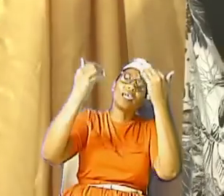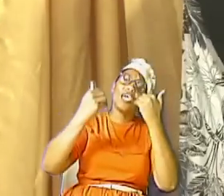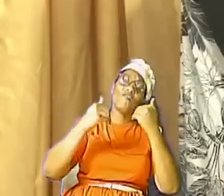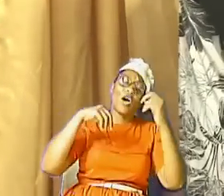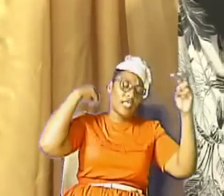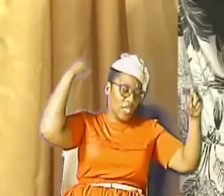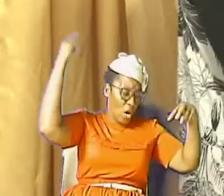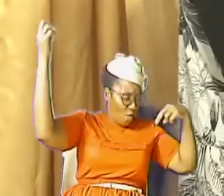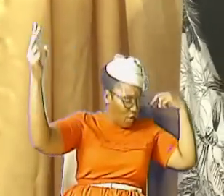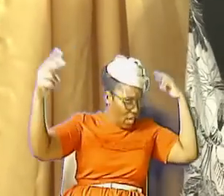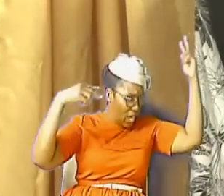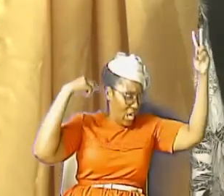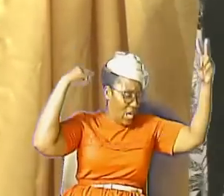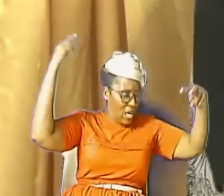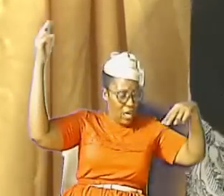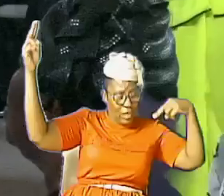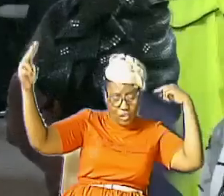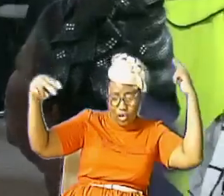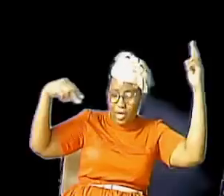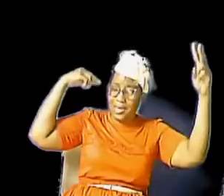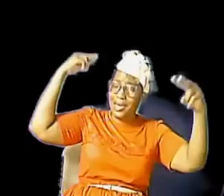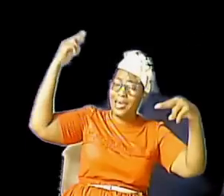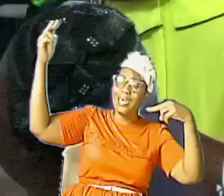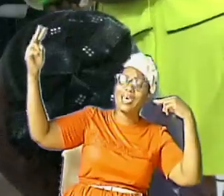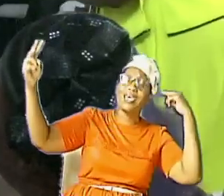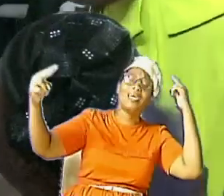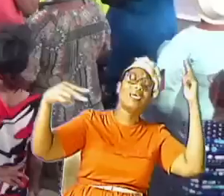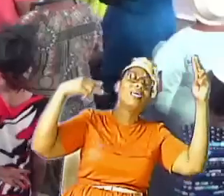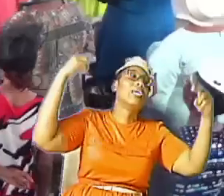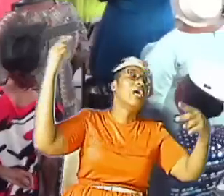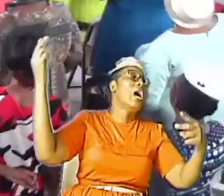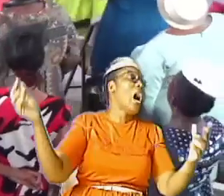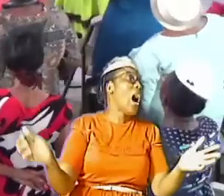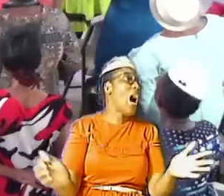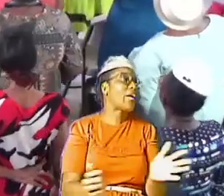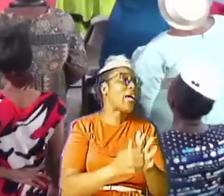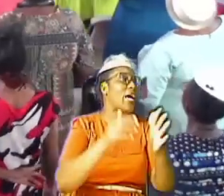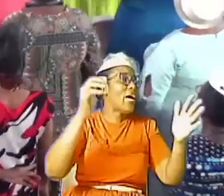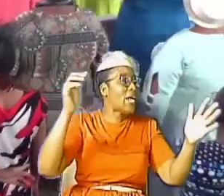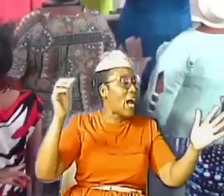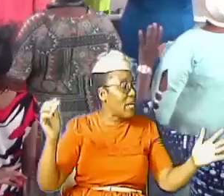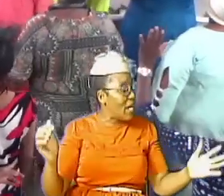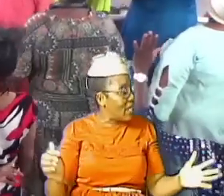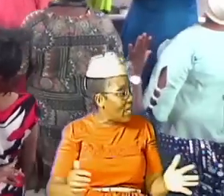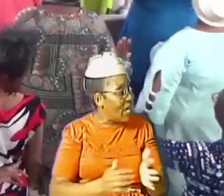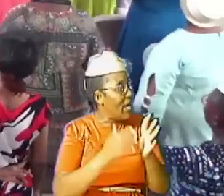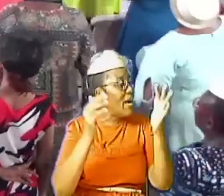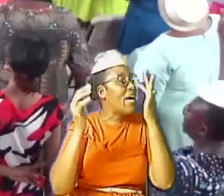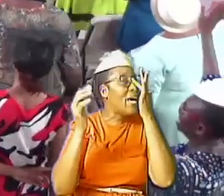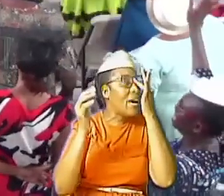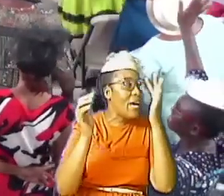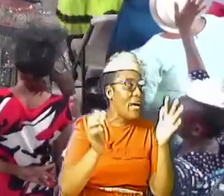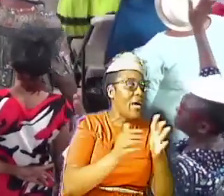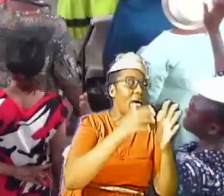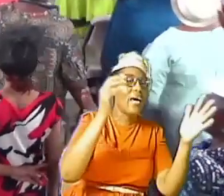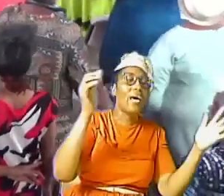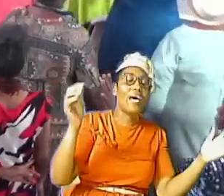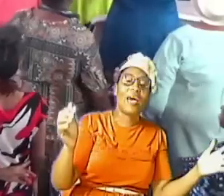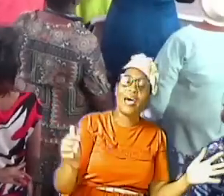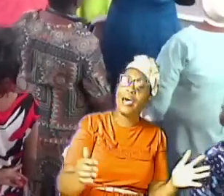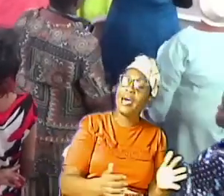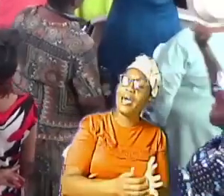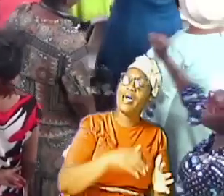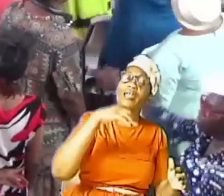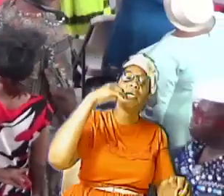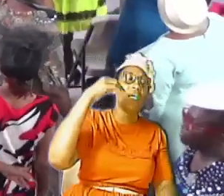last time. And give us the victory. Oh, hallelujah. Again. Again. Oh, one